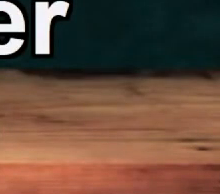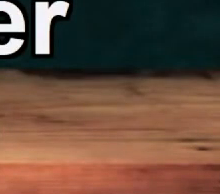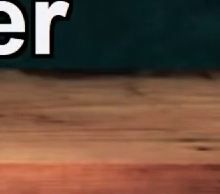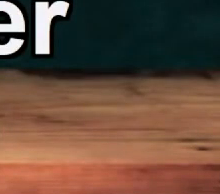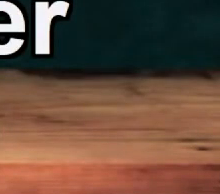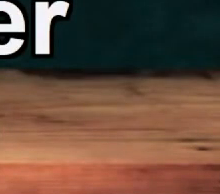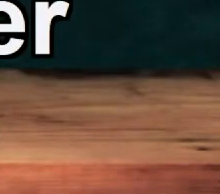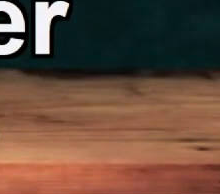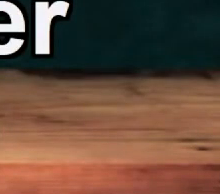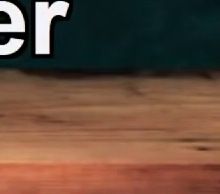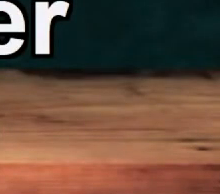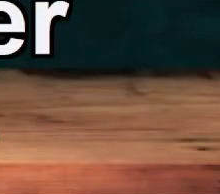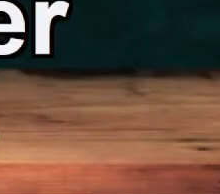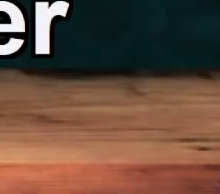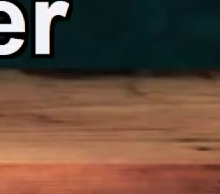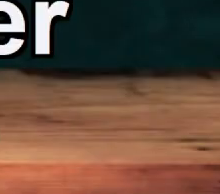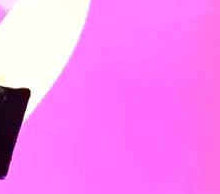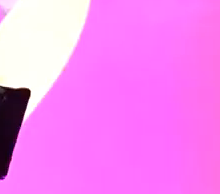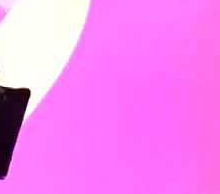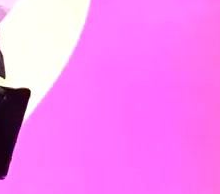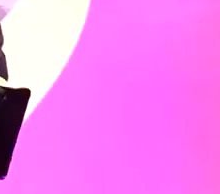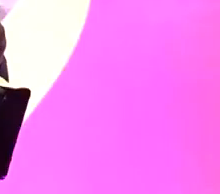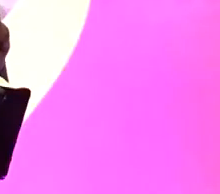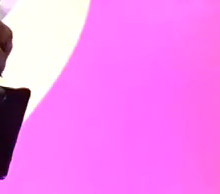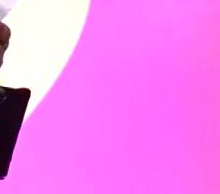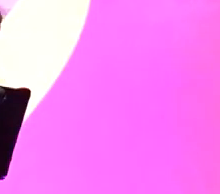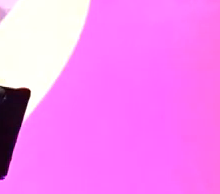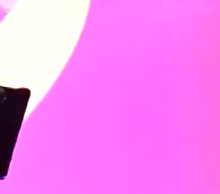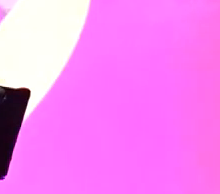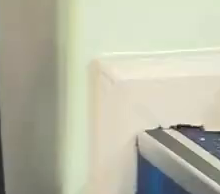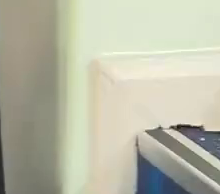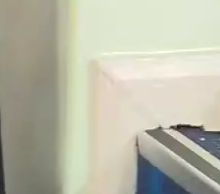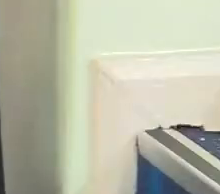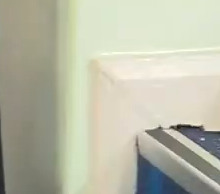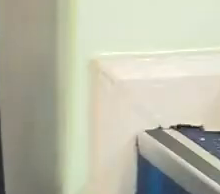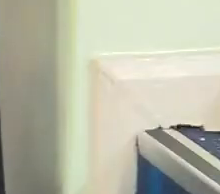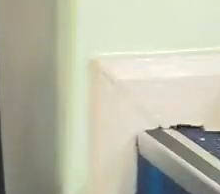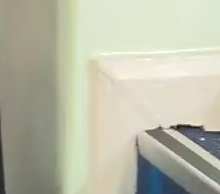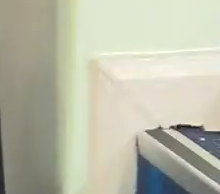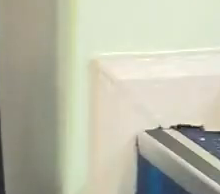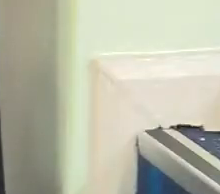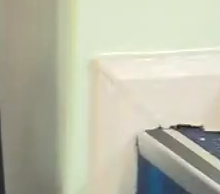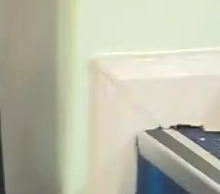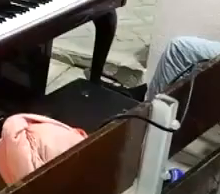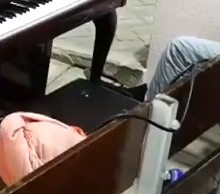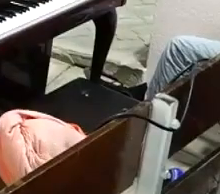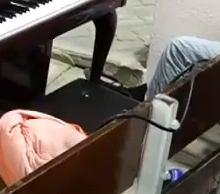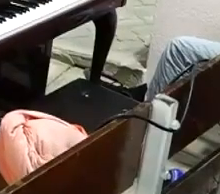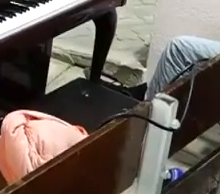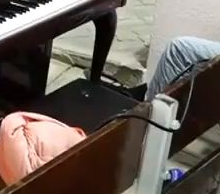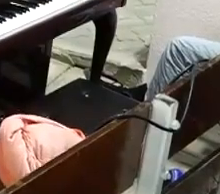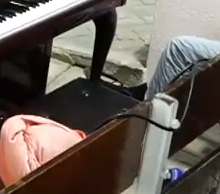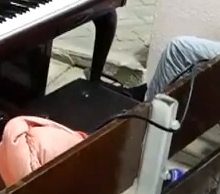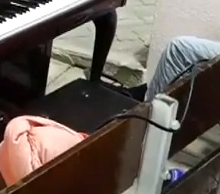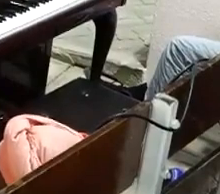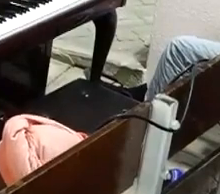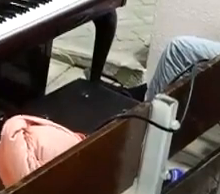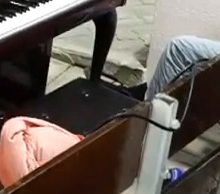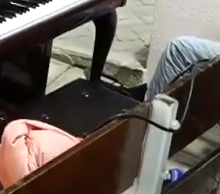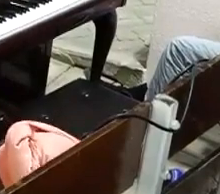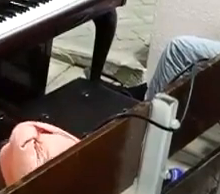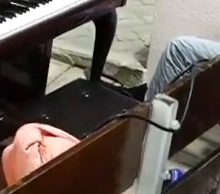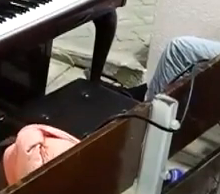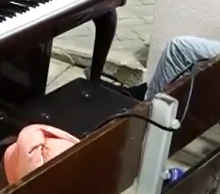mixed with the descendants of Seth, Lamech is poor example to be appreciated, came to